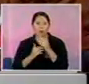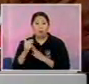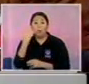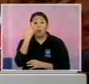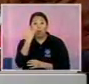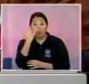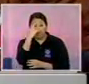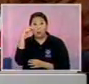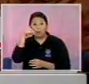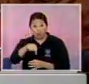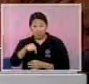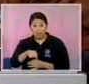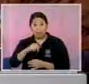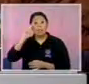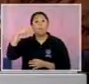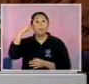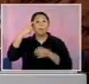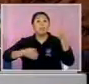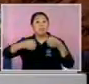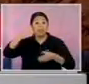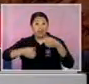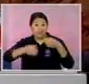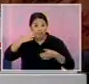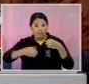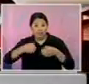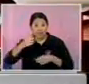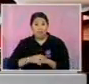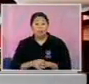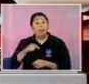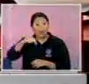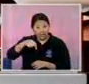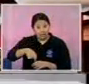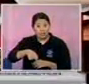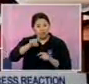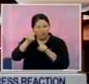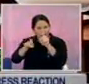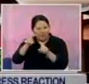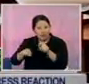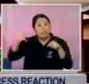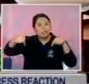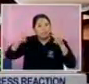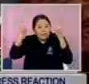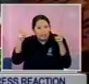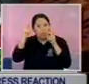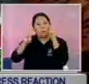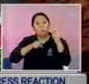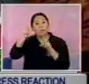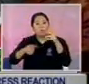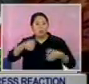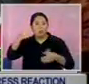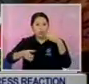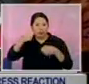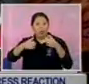this is a public trial, this is a trial, and this is a people's court. It is a process by which